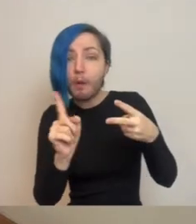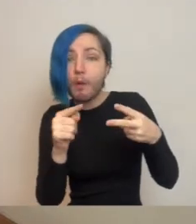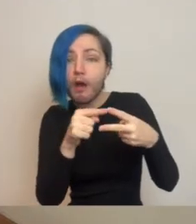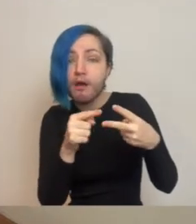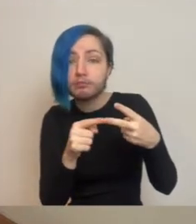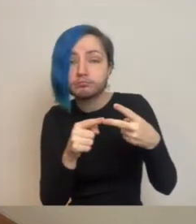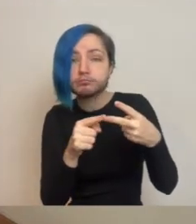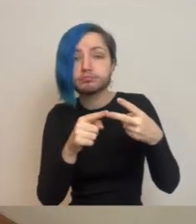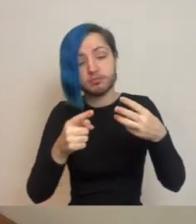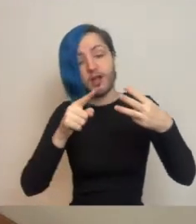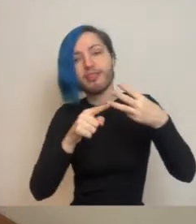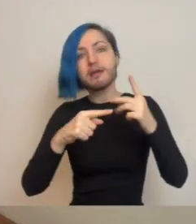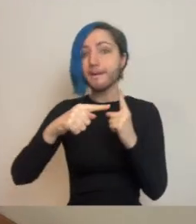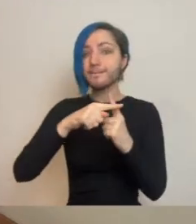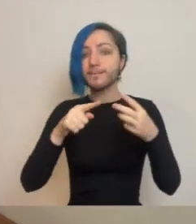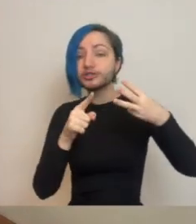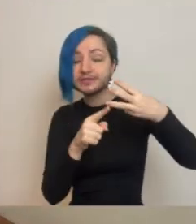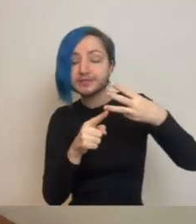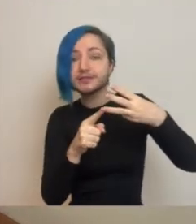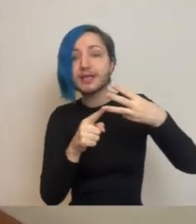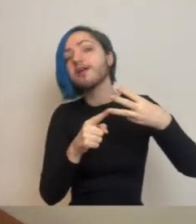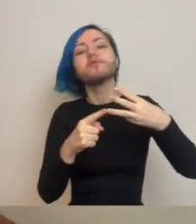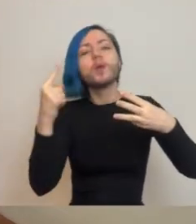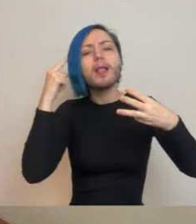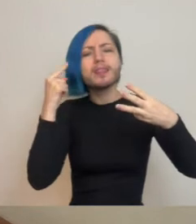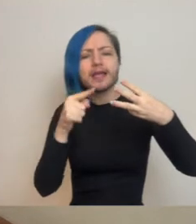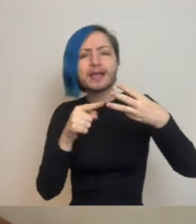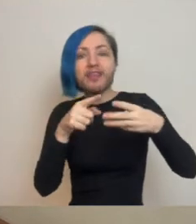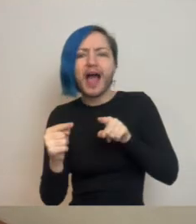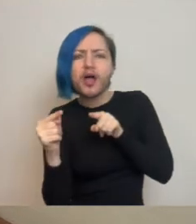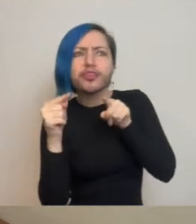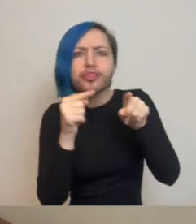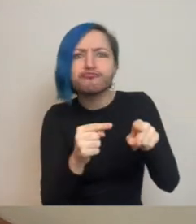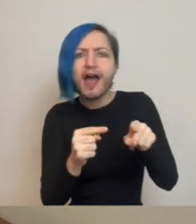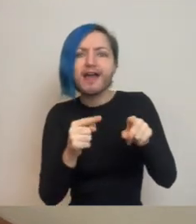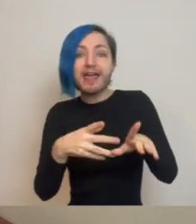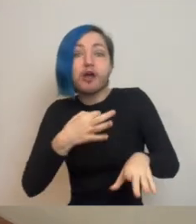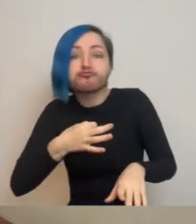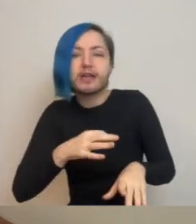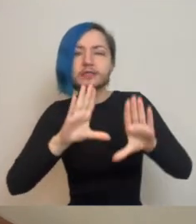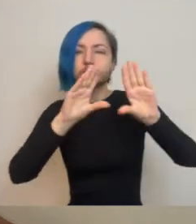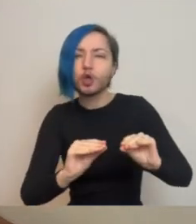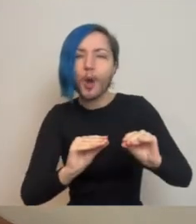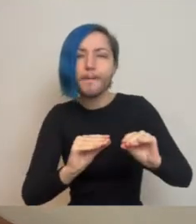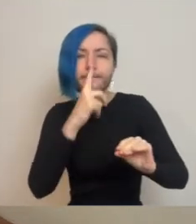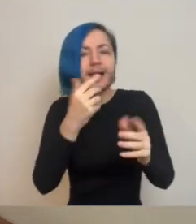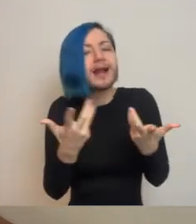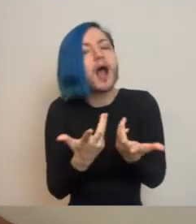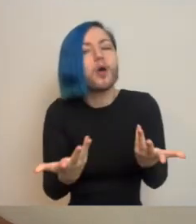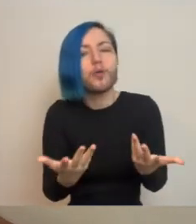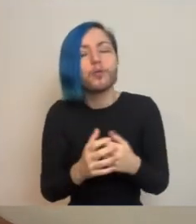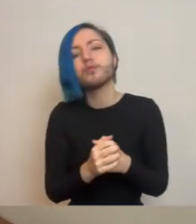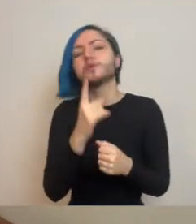then to be positive about it, I want you to think about how we could stop or reverse that threat. So what measures could we